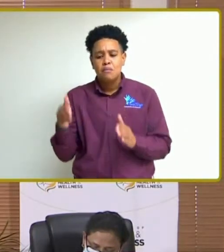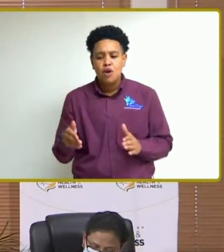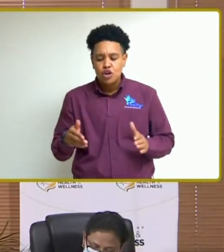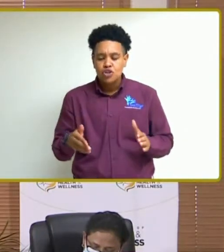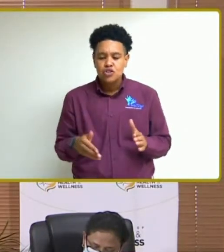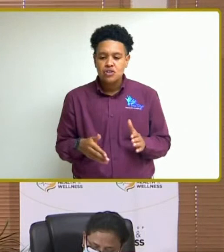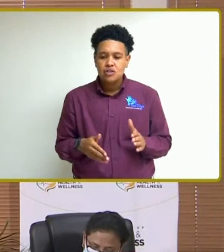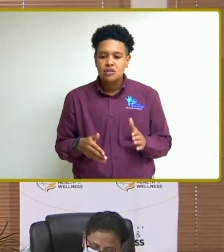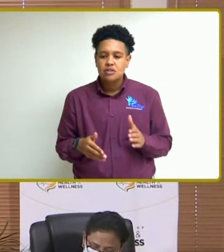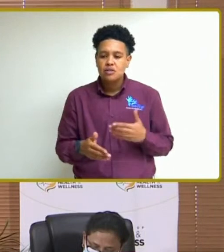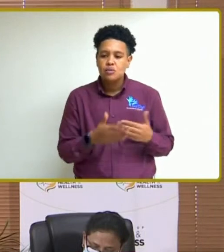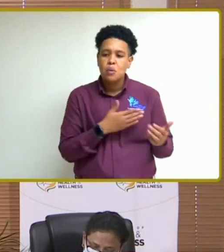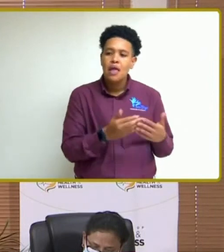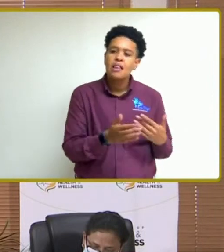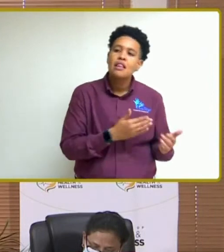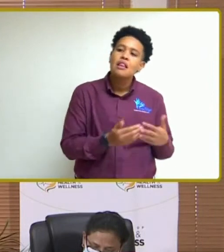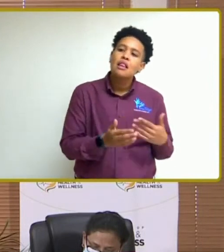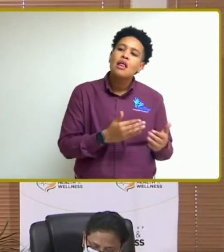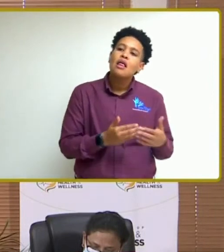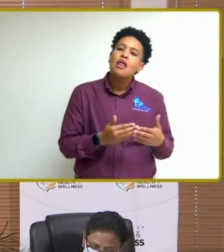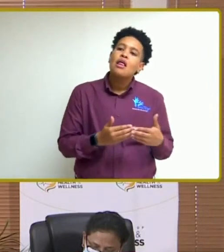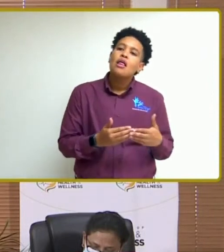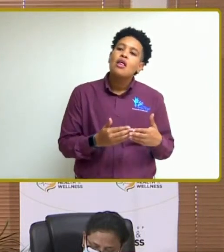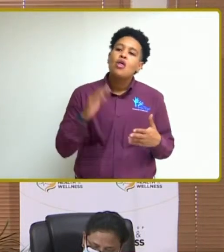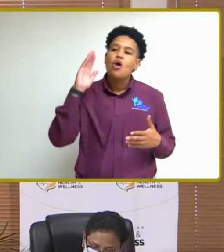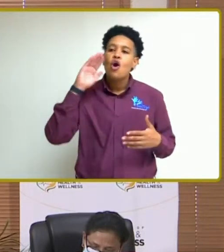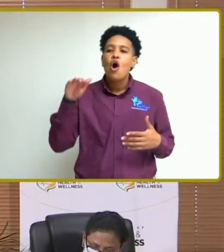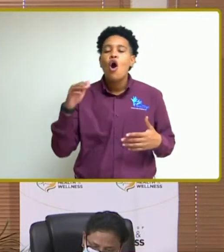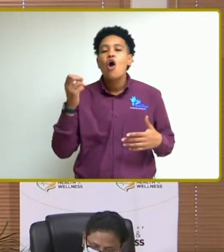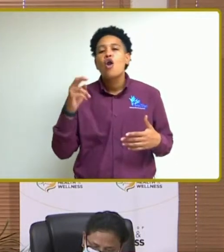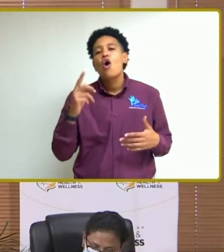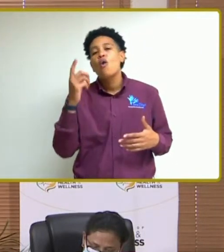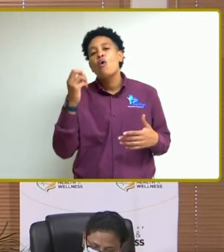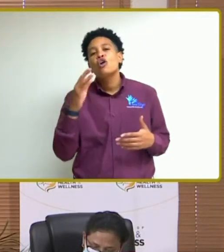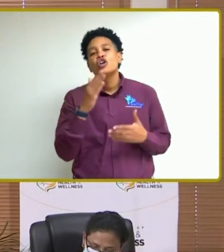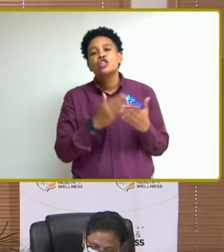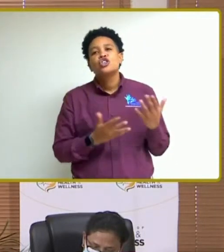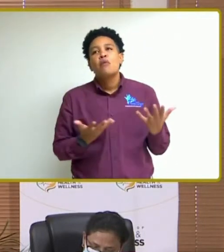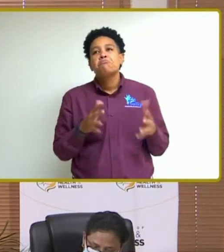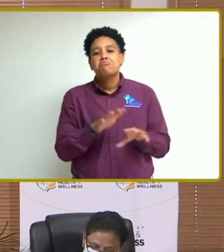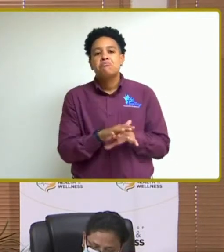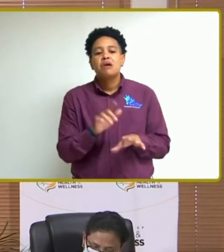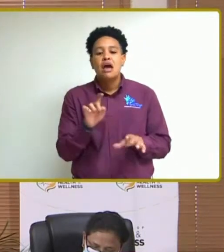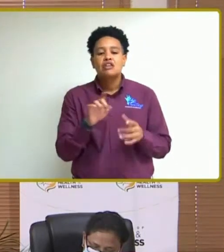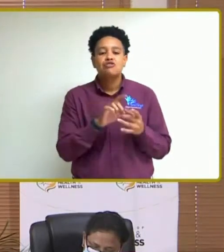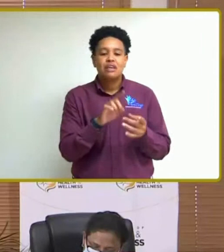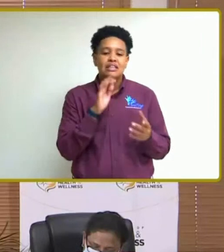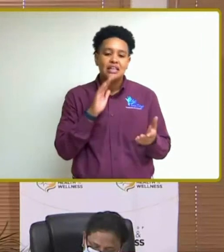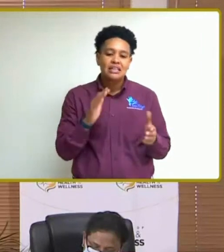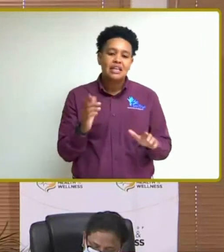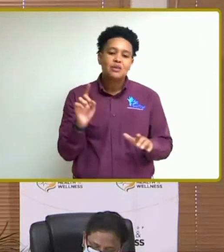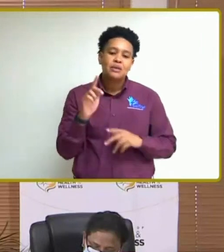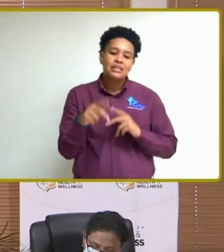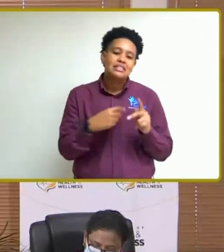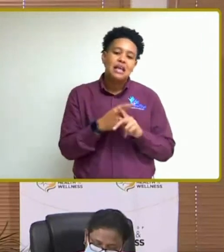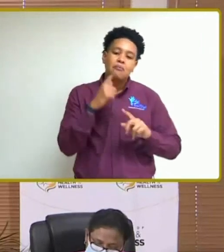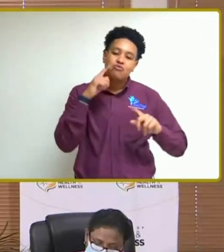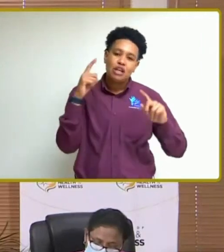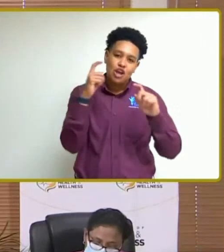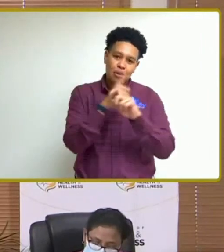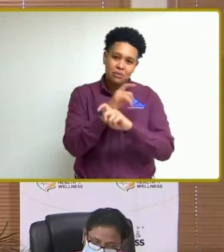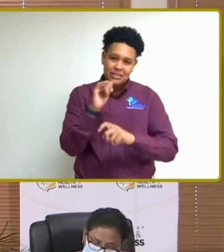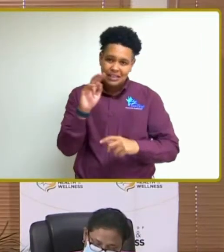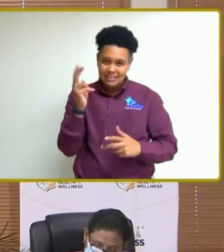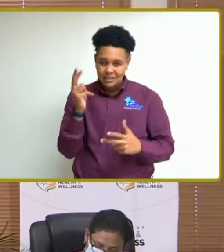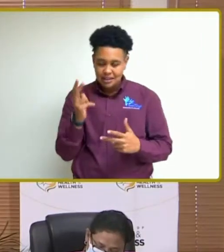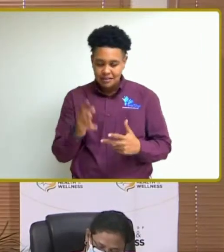person, whether all or one or some had to do with a death where it is kind of complicated? That's